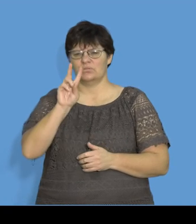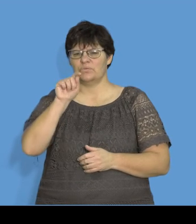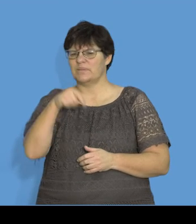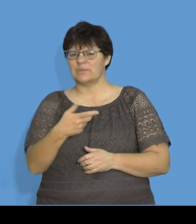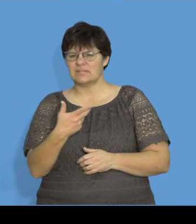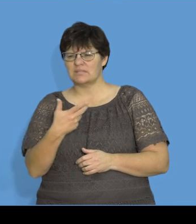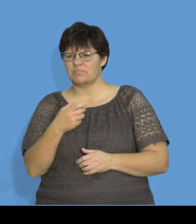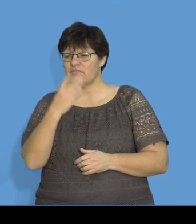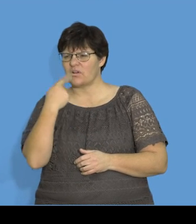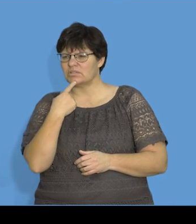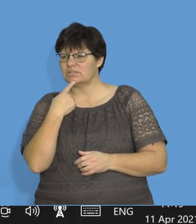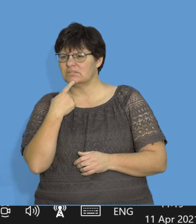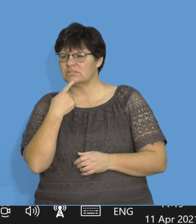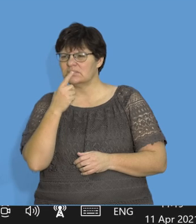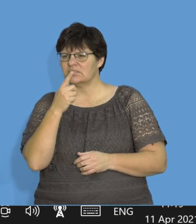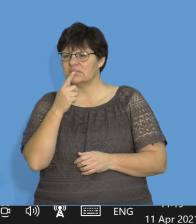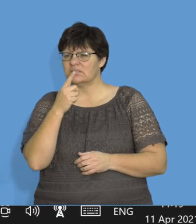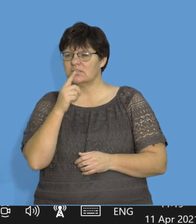2,000, now I've forgotten the answer,